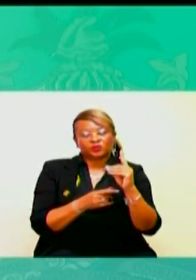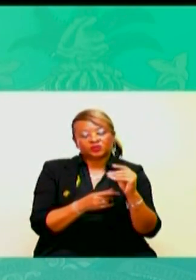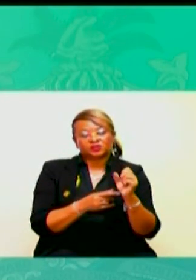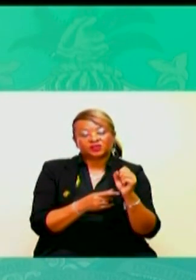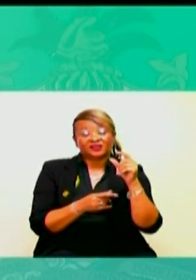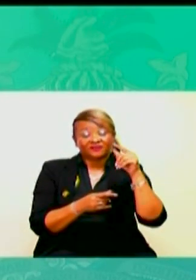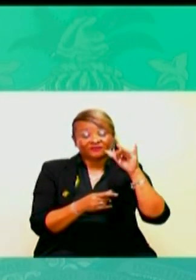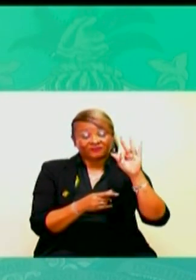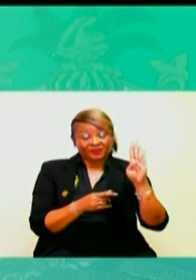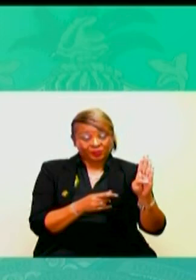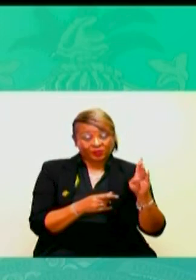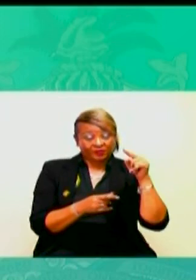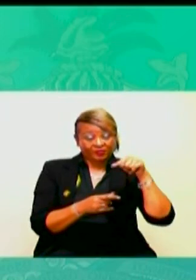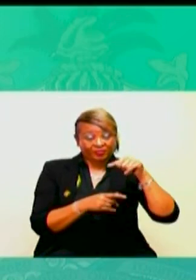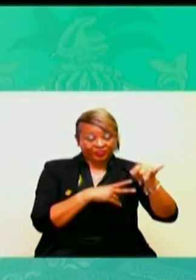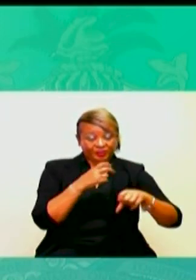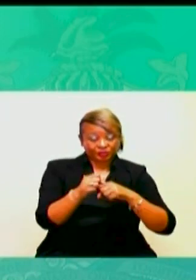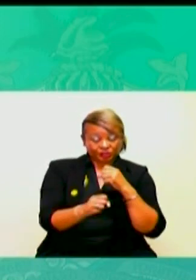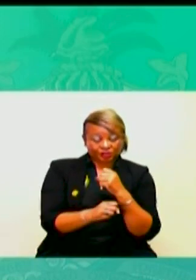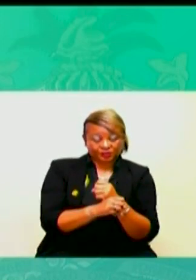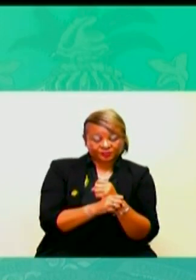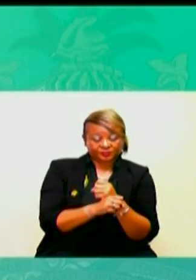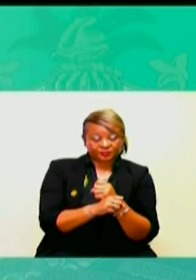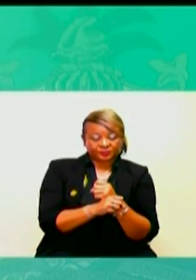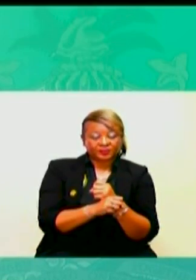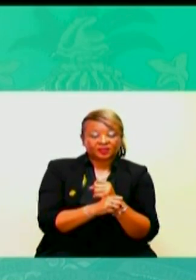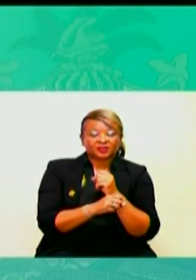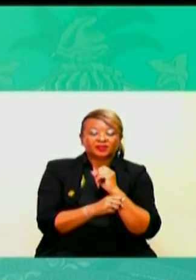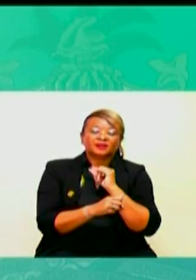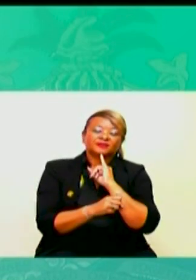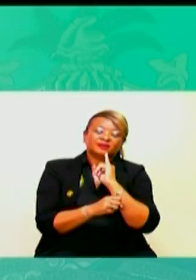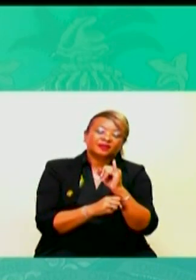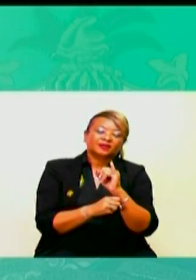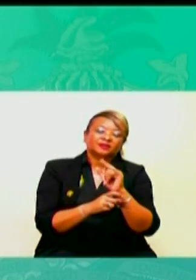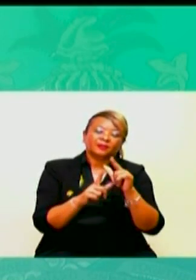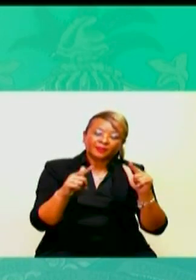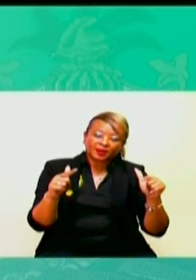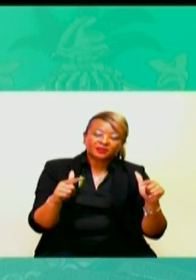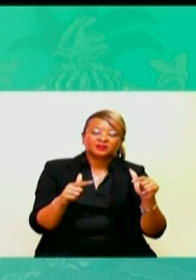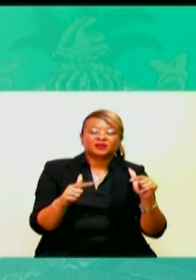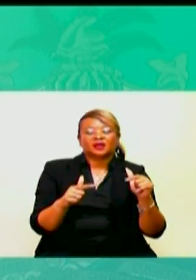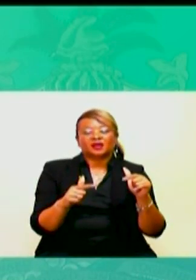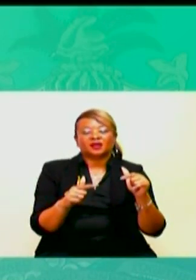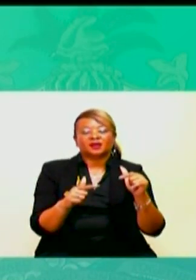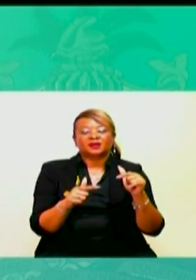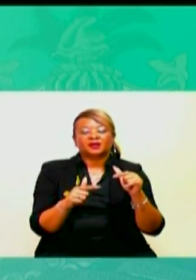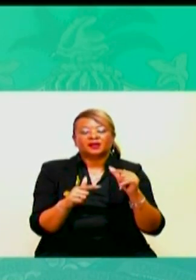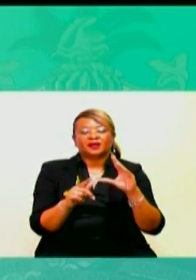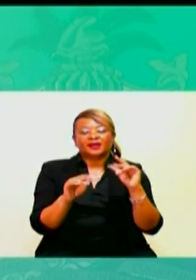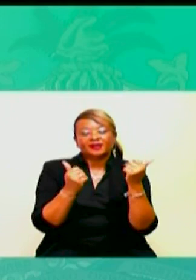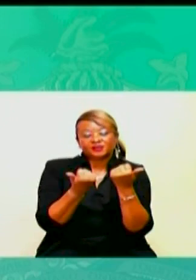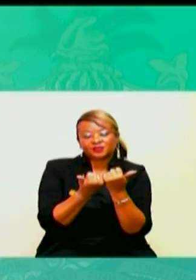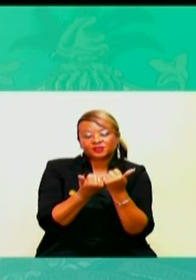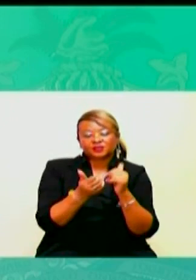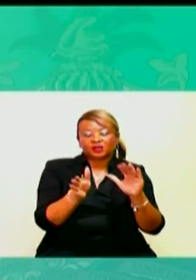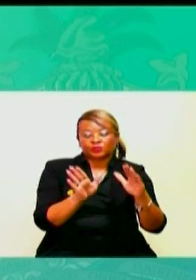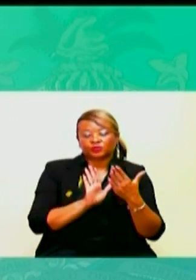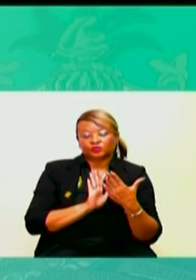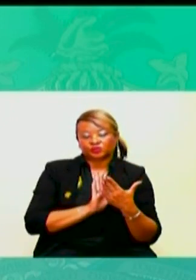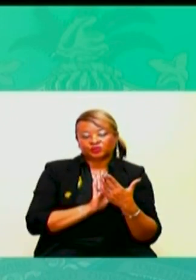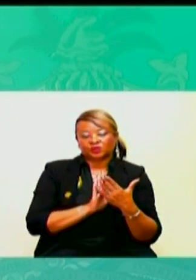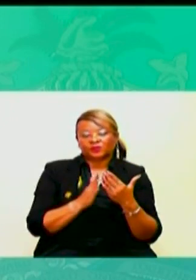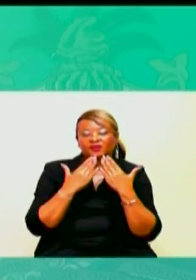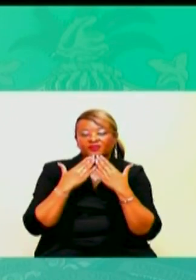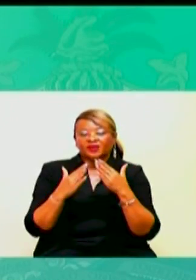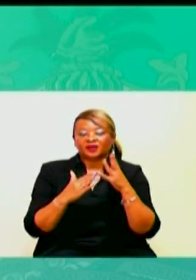this year. This is a multi-agency approach, Madam Speaker, and I wish to thank the members